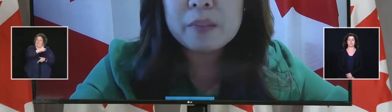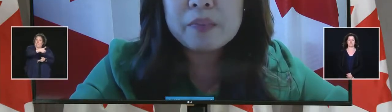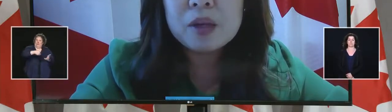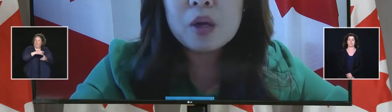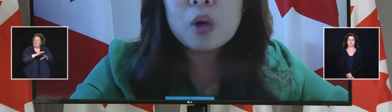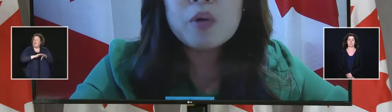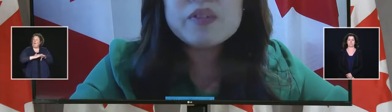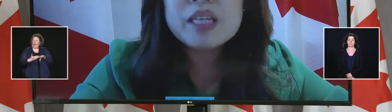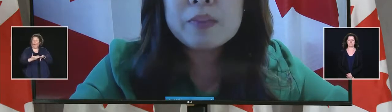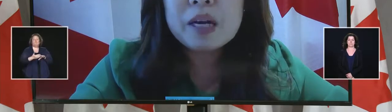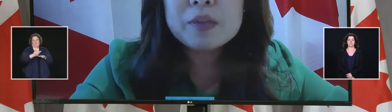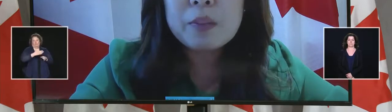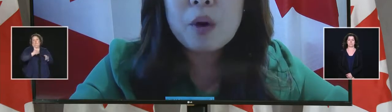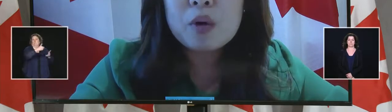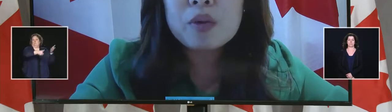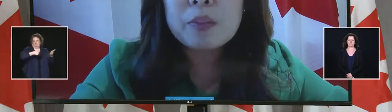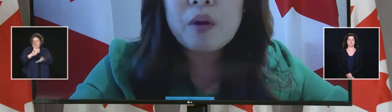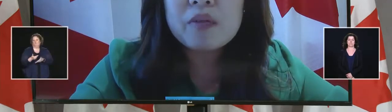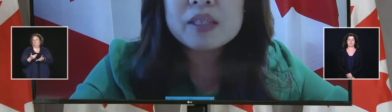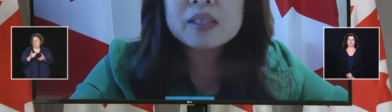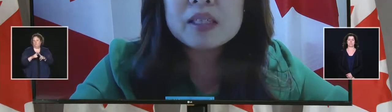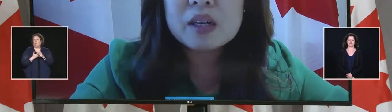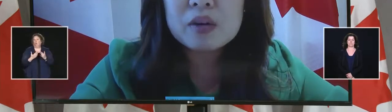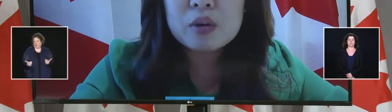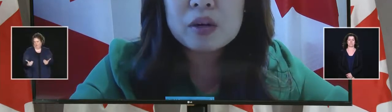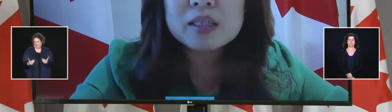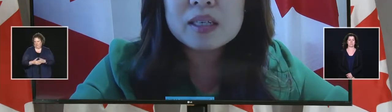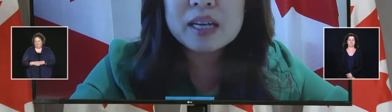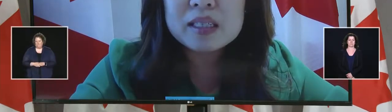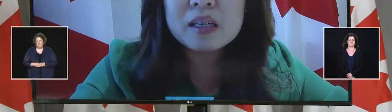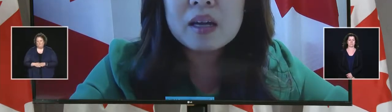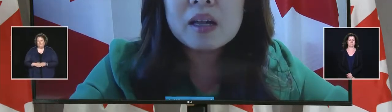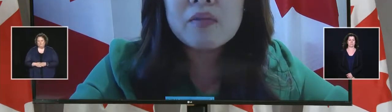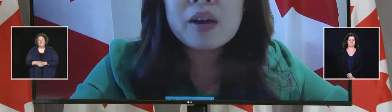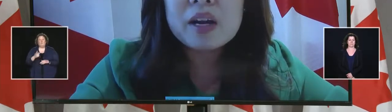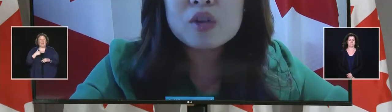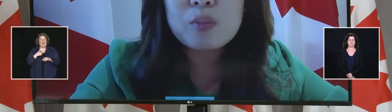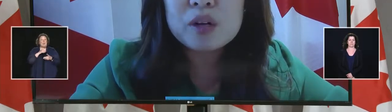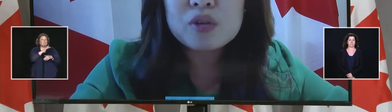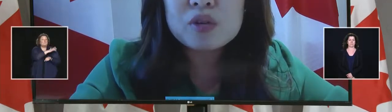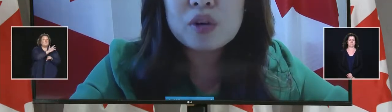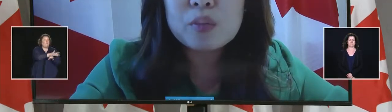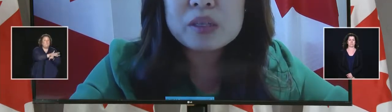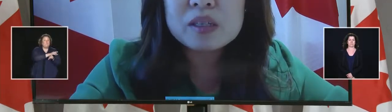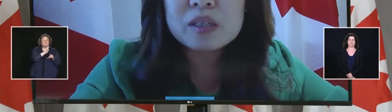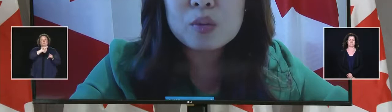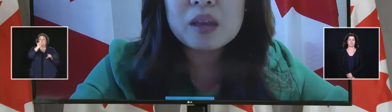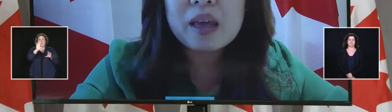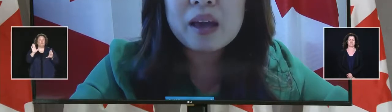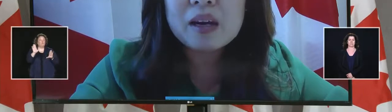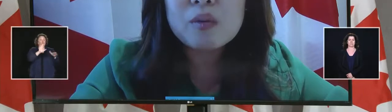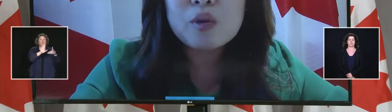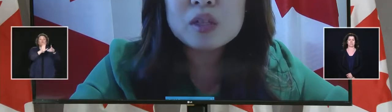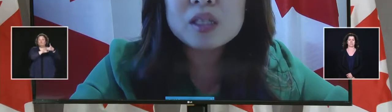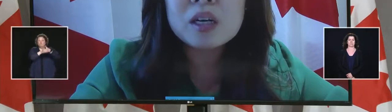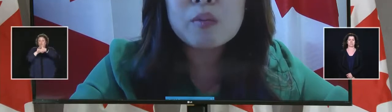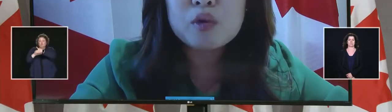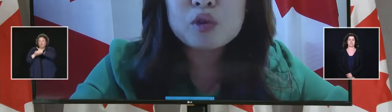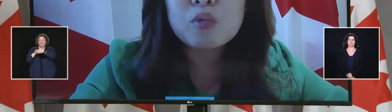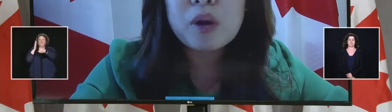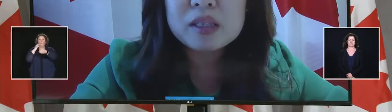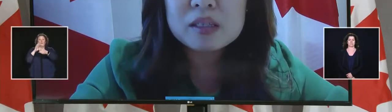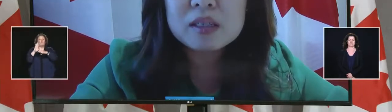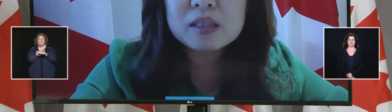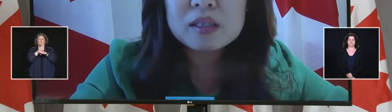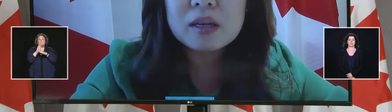already. We've stepped up to partner with the provinces and territories to lessen the financial pressures on your businesses with the Canada Emergency